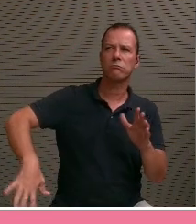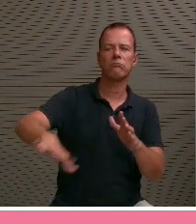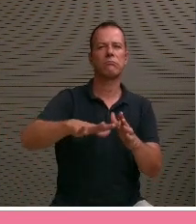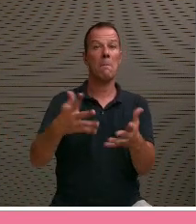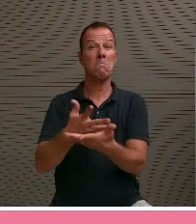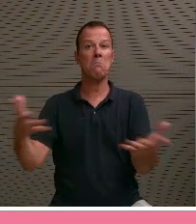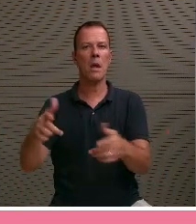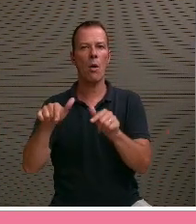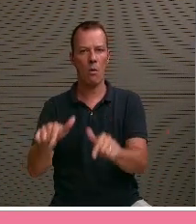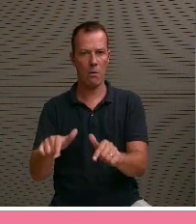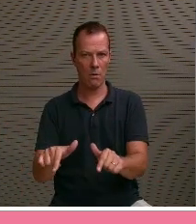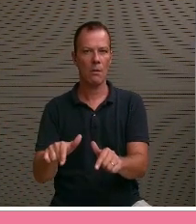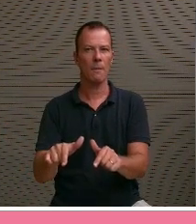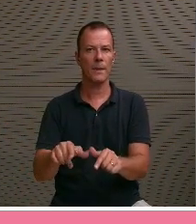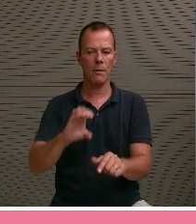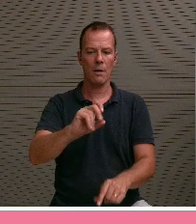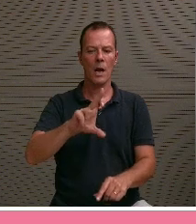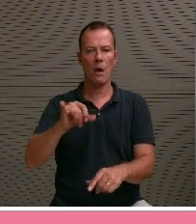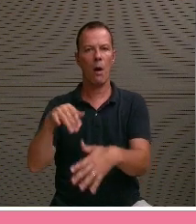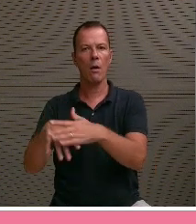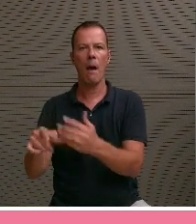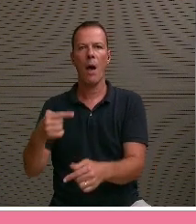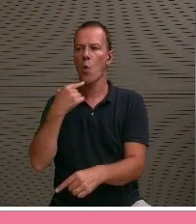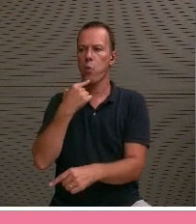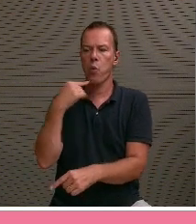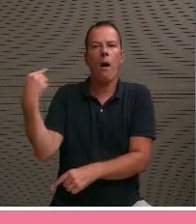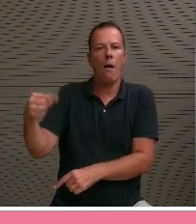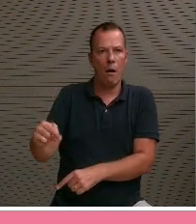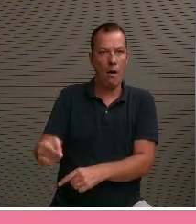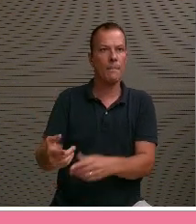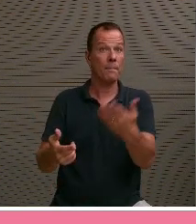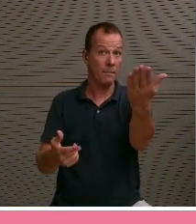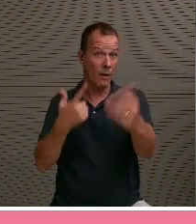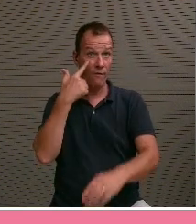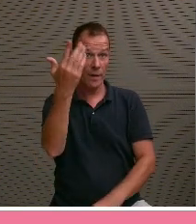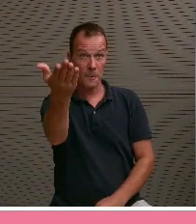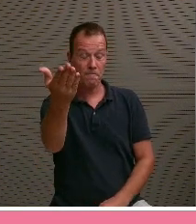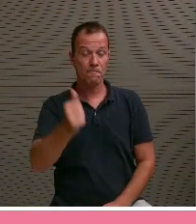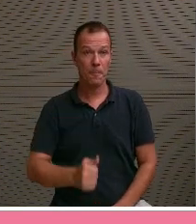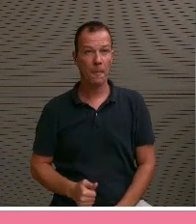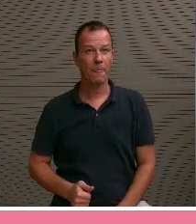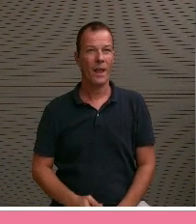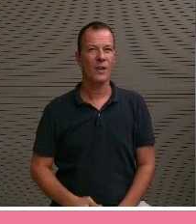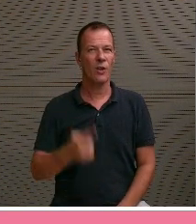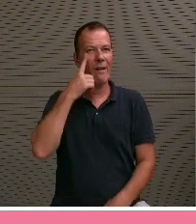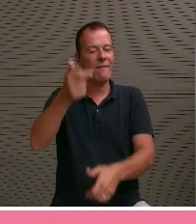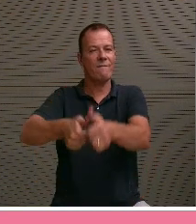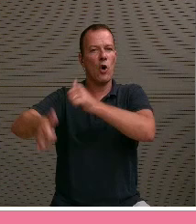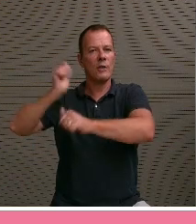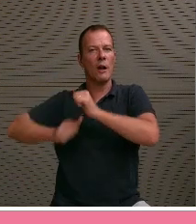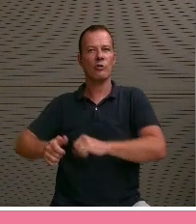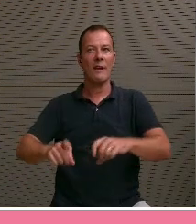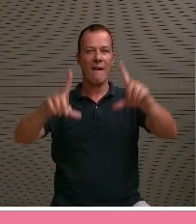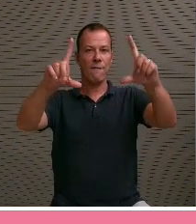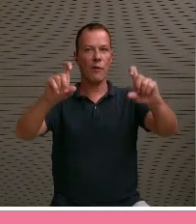of carbon in the world. As you can see, well, when you, I'm going back one image, it's very important.